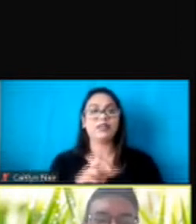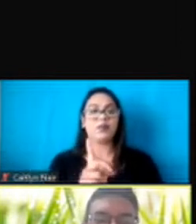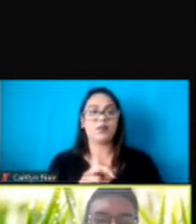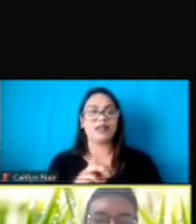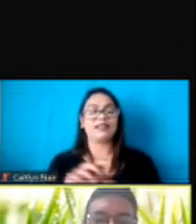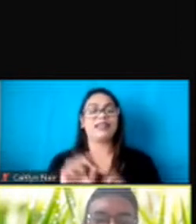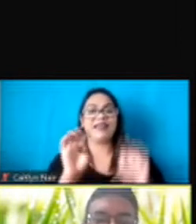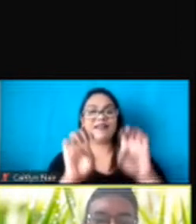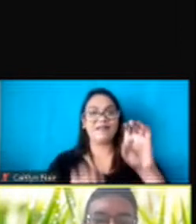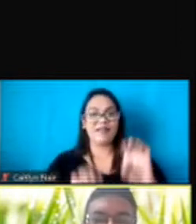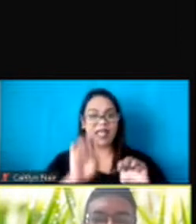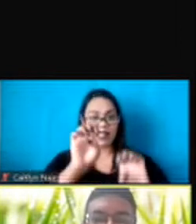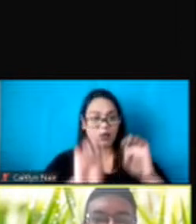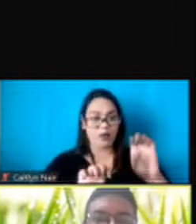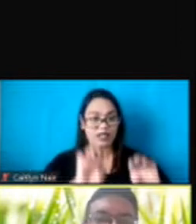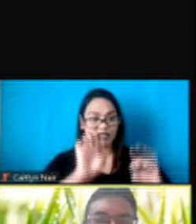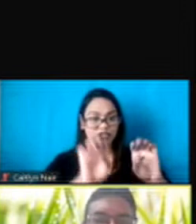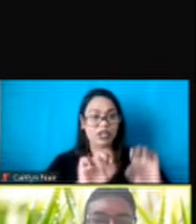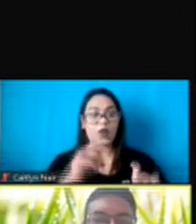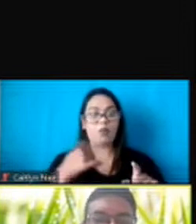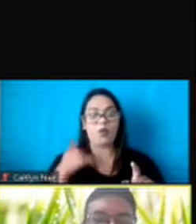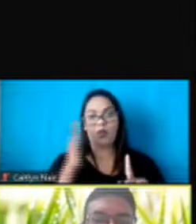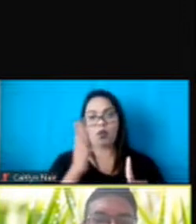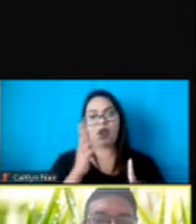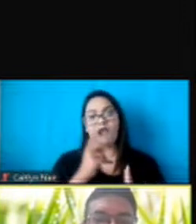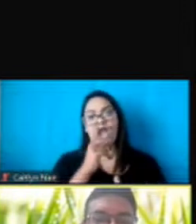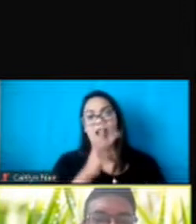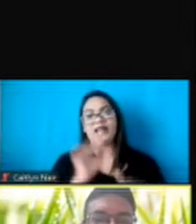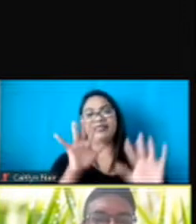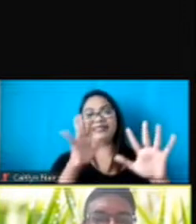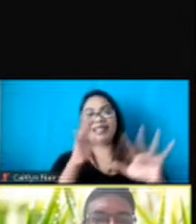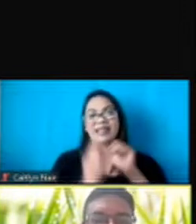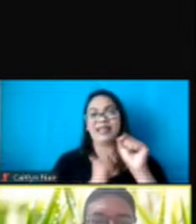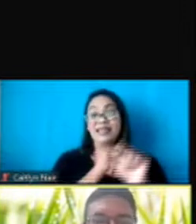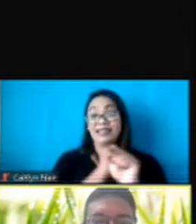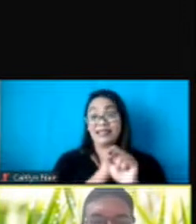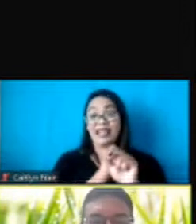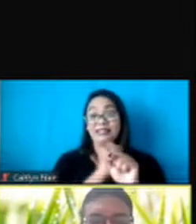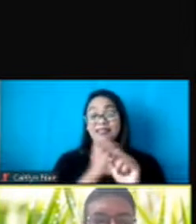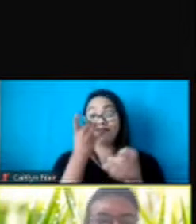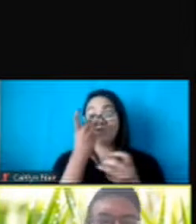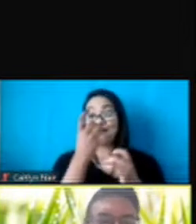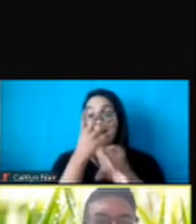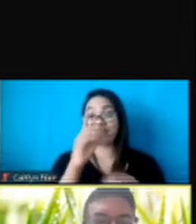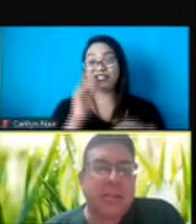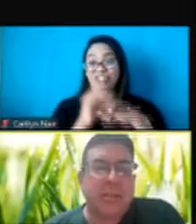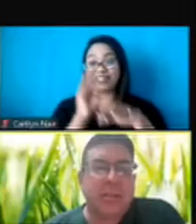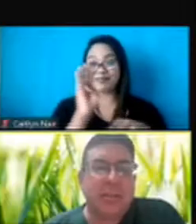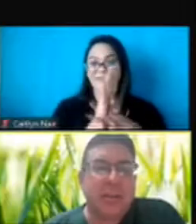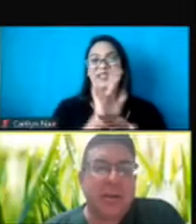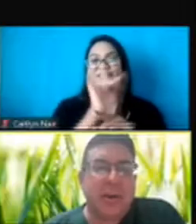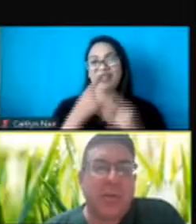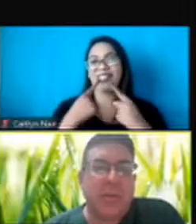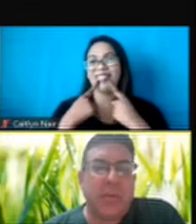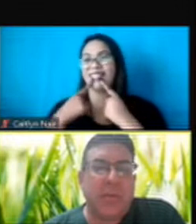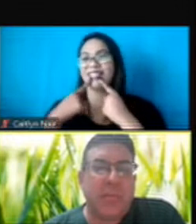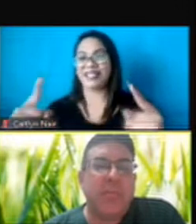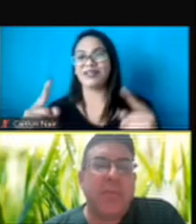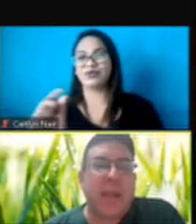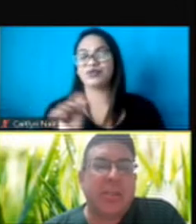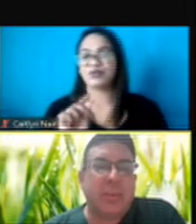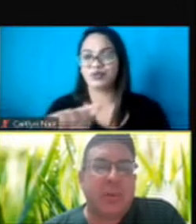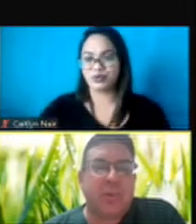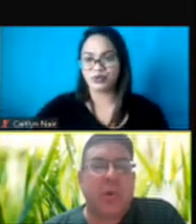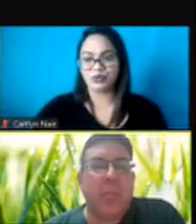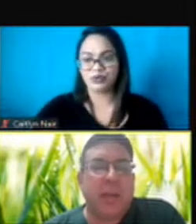evaluation. We're probably going to publish the 10-year data in the next year or so. But what you'll notice is that